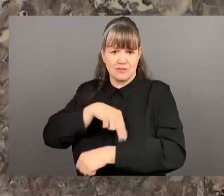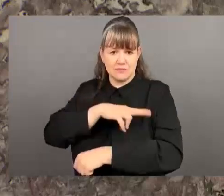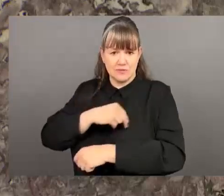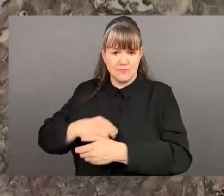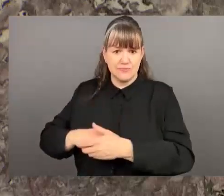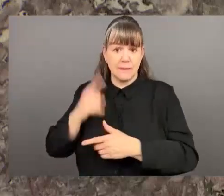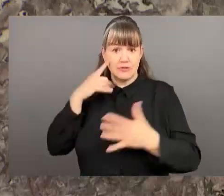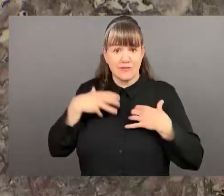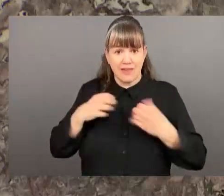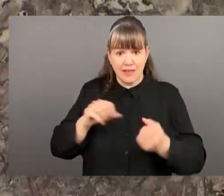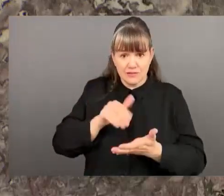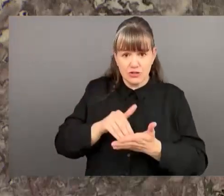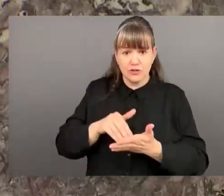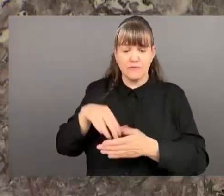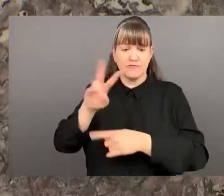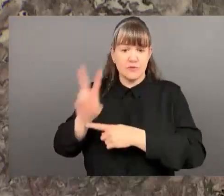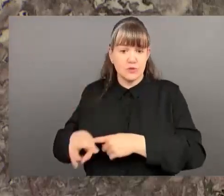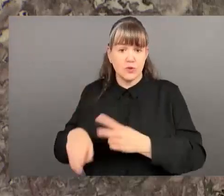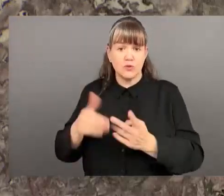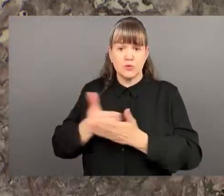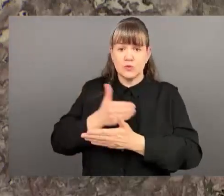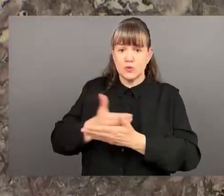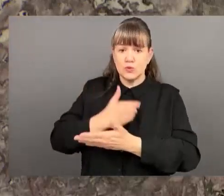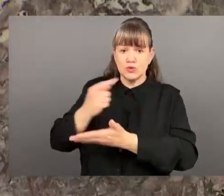Prince George. Mr. Speaker,